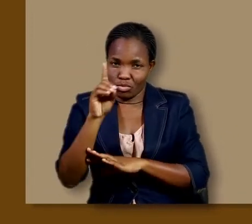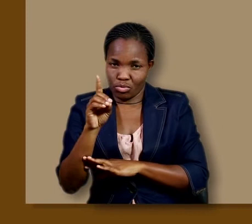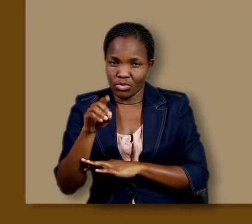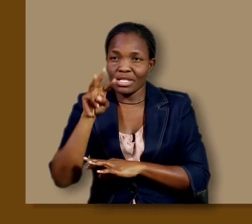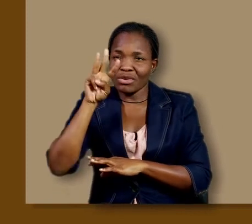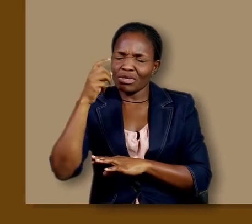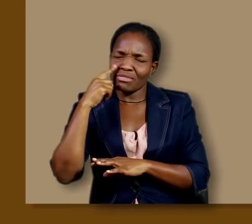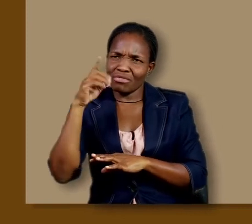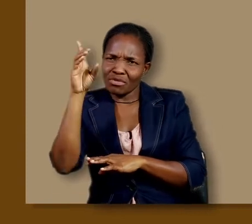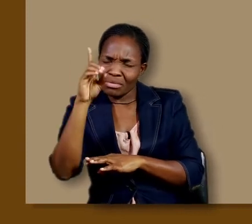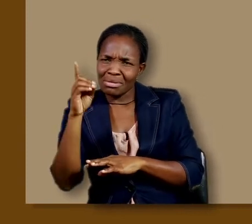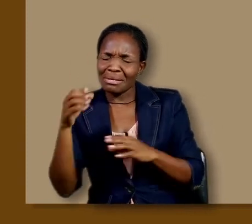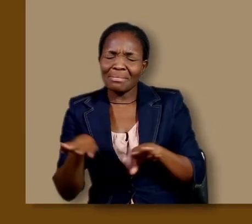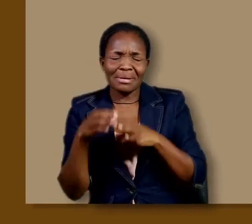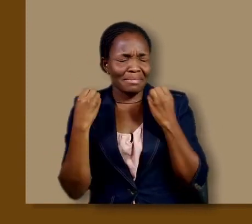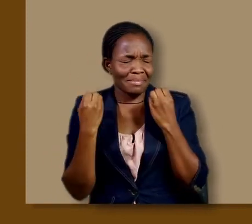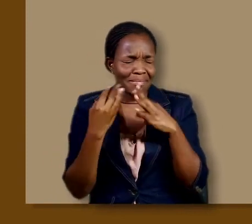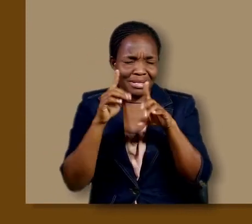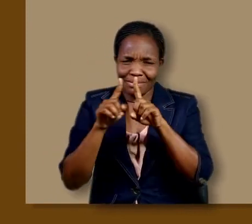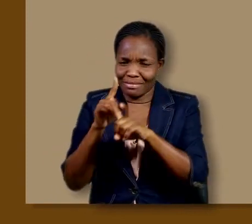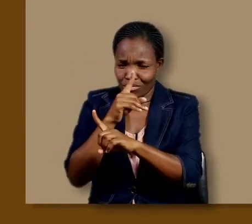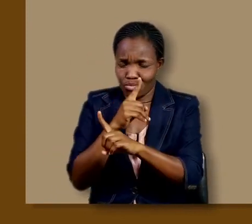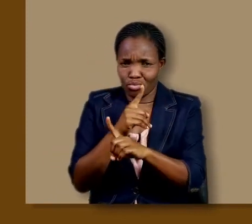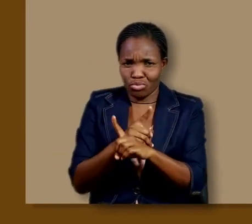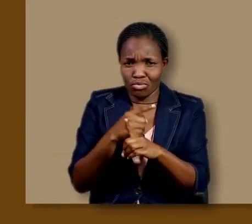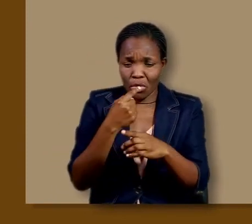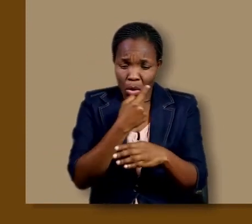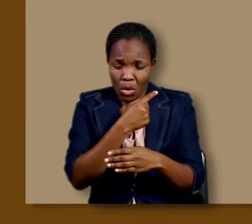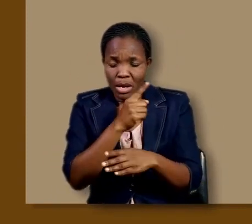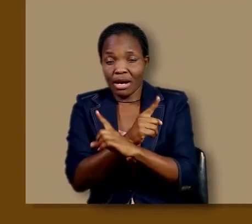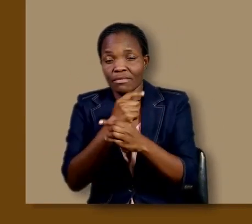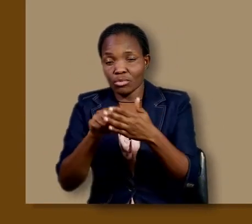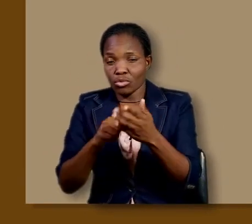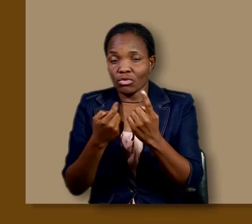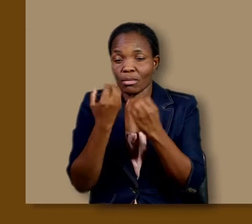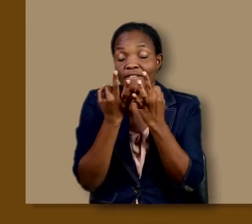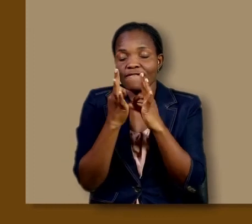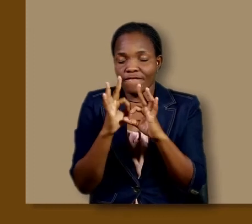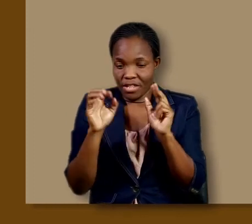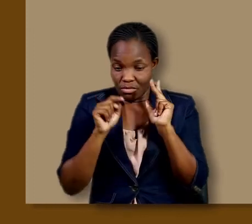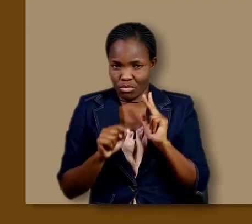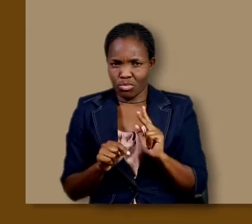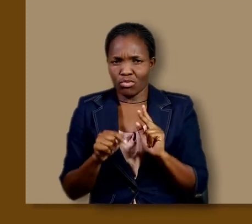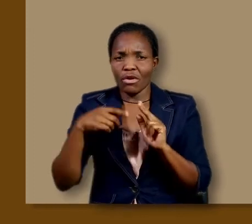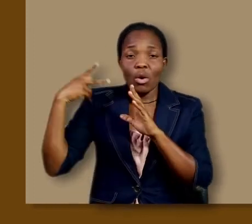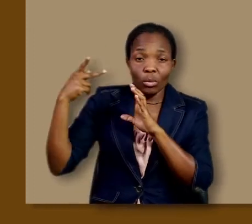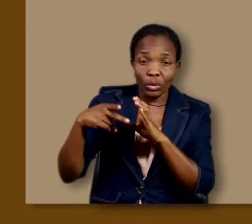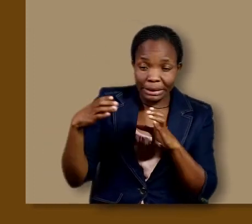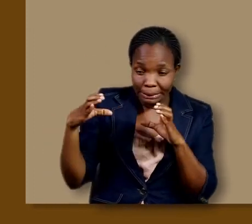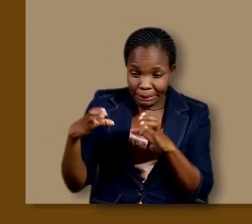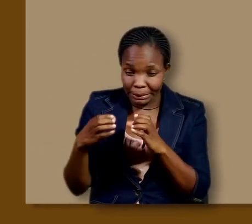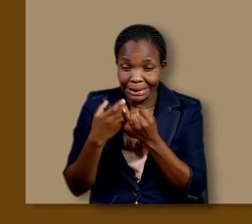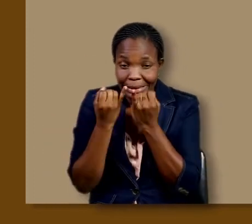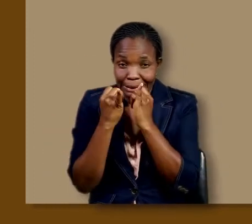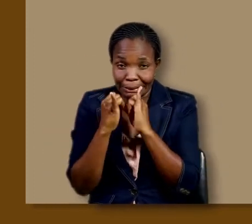of citizens, political parties, and an independent judiciary. Tanzania and South Africa are quite strong